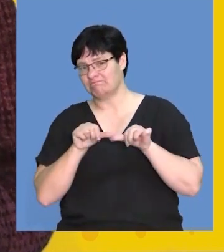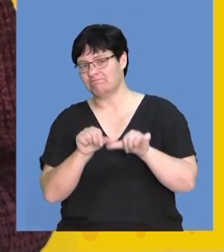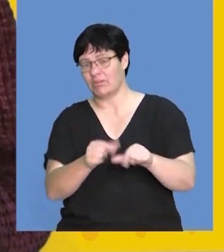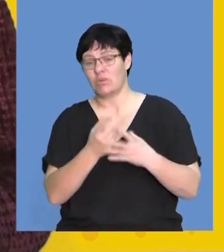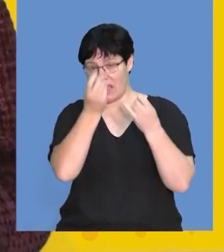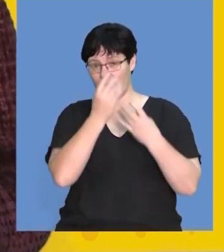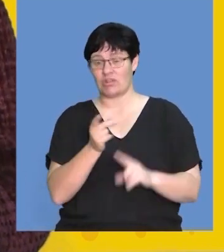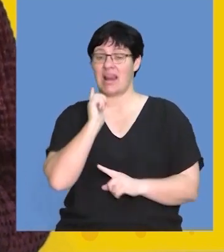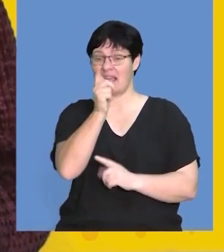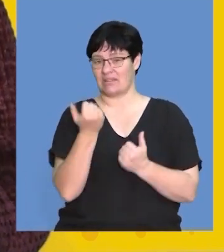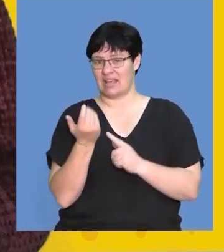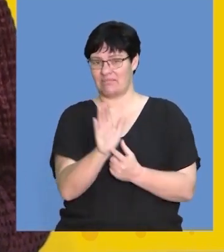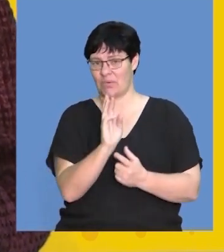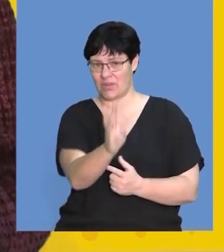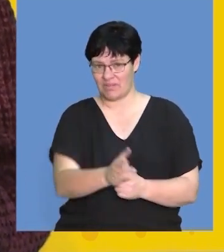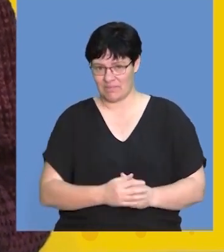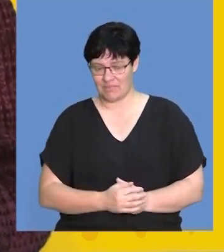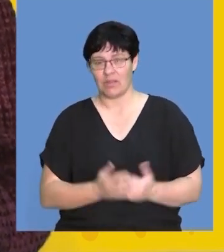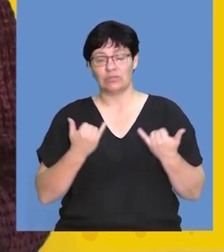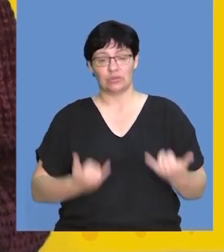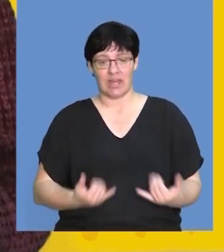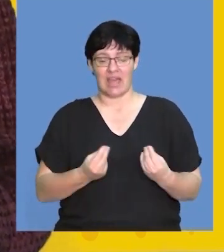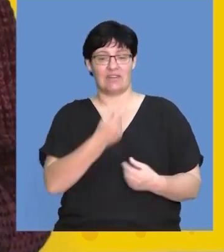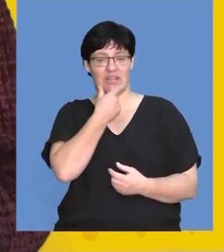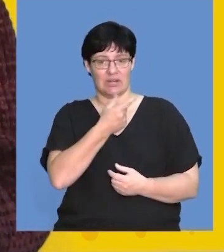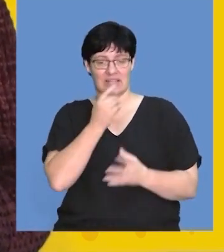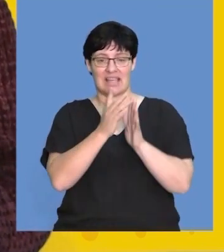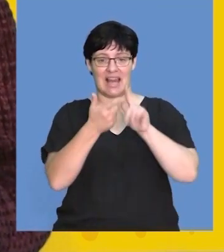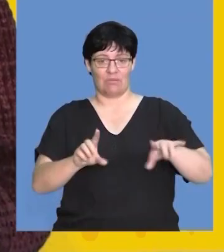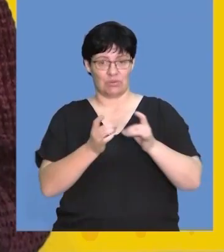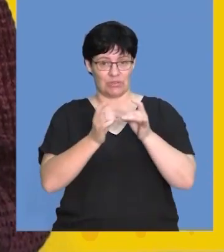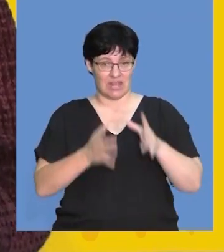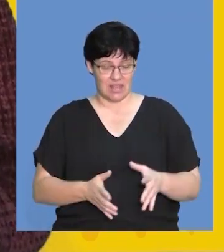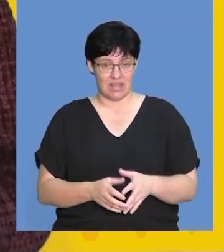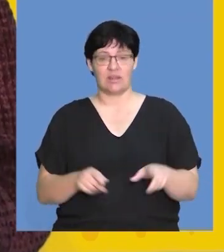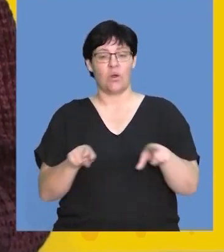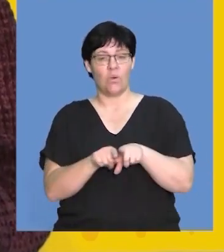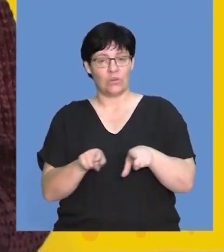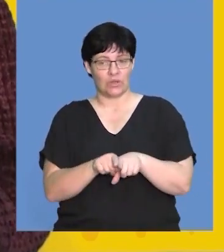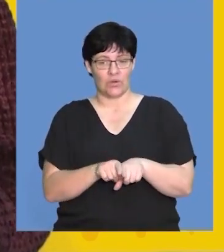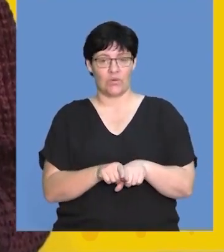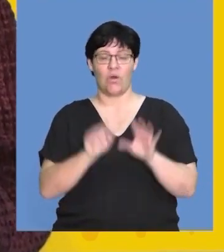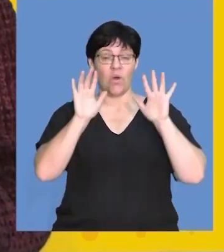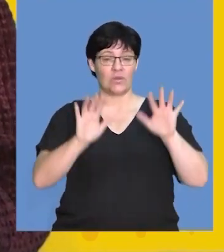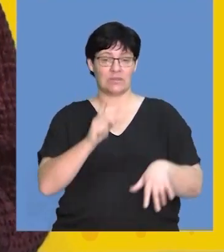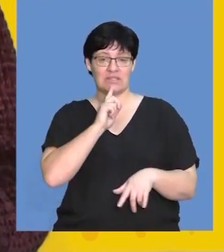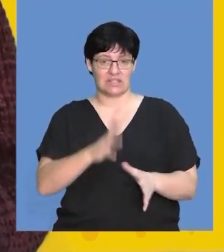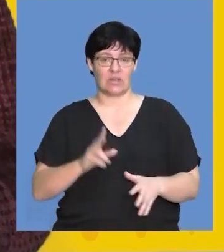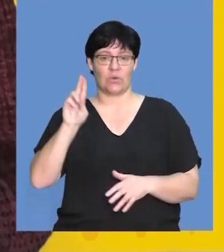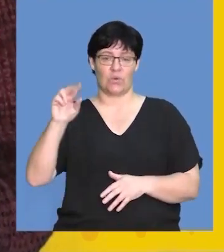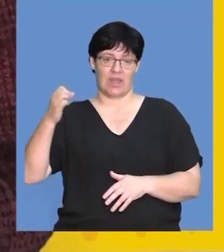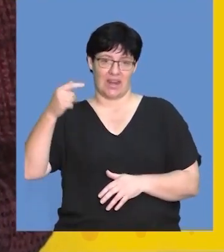details later on in the show. Today I've got Nicolene, our sign language interpreter, as well as our awesome teacher,